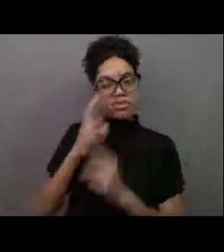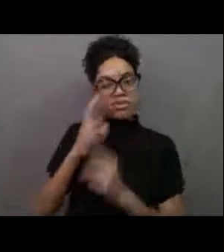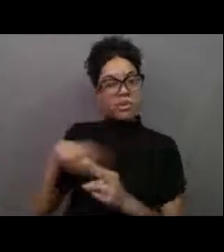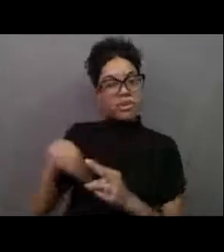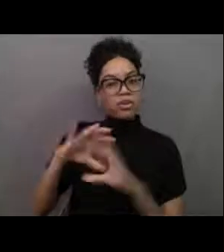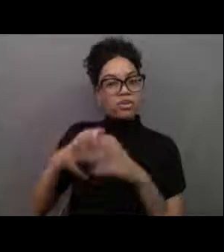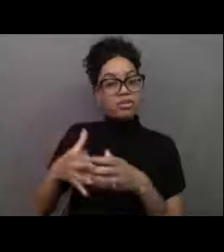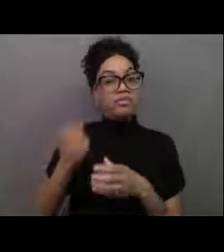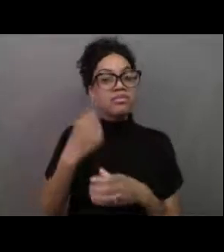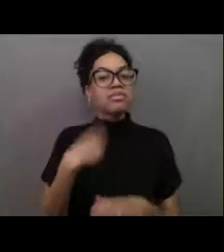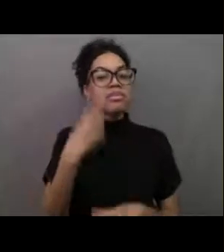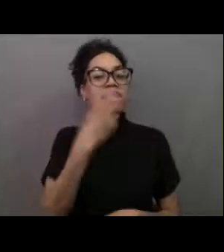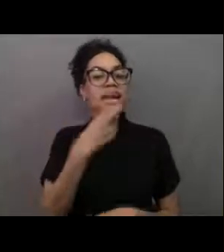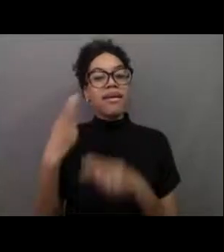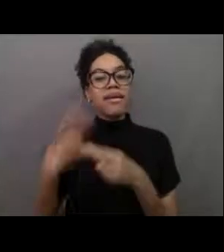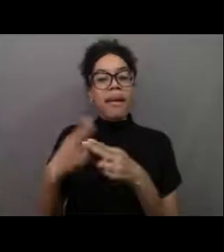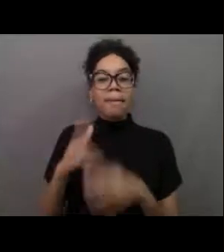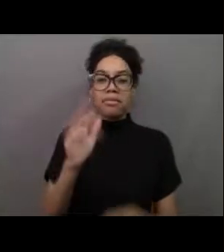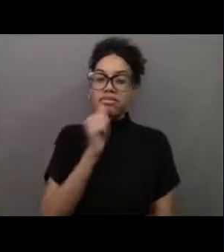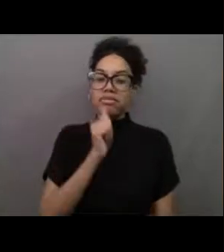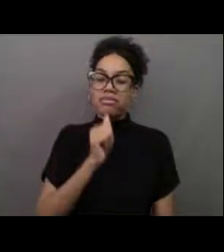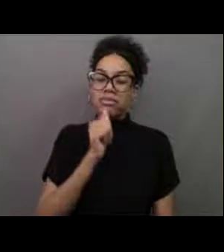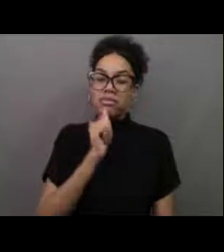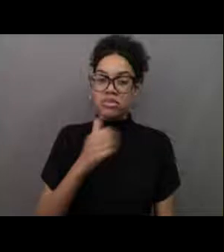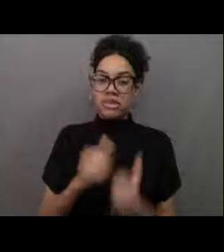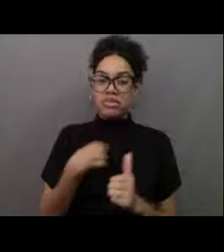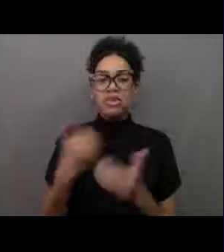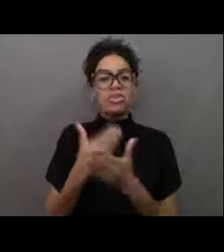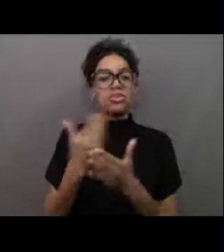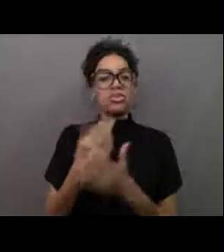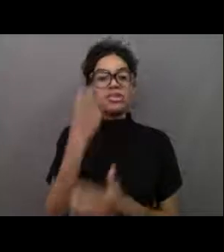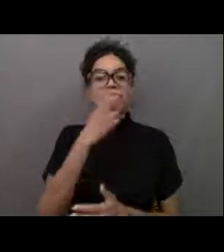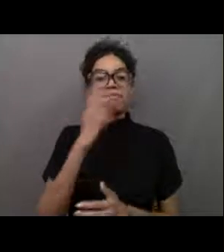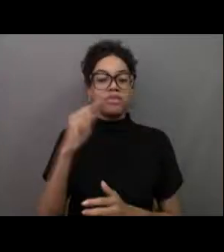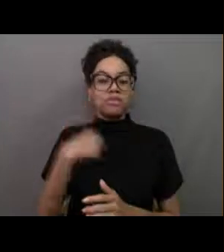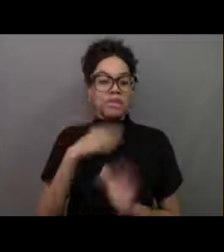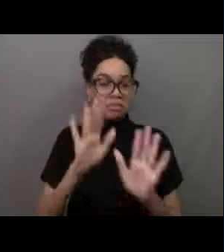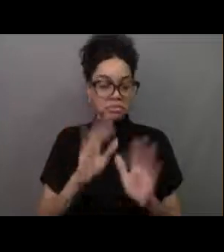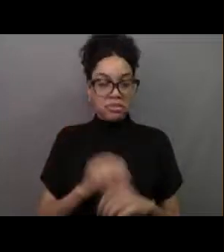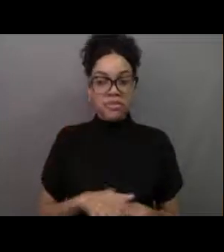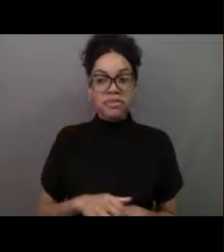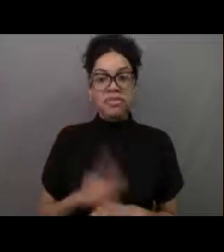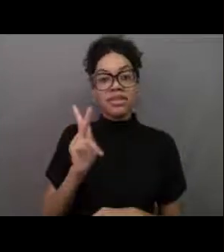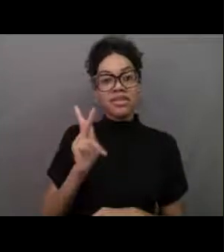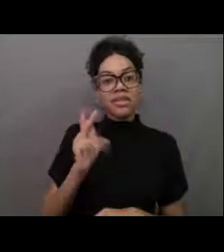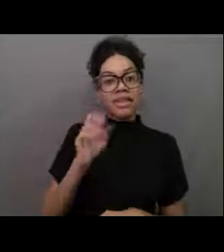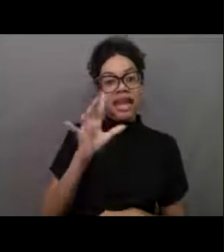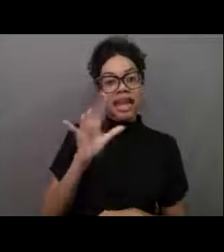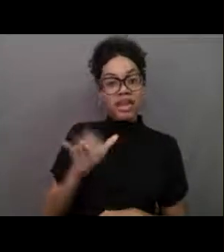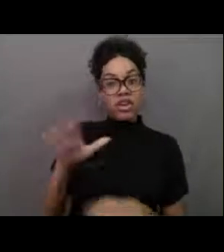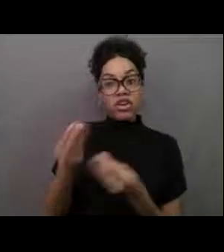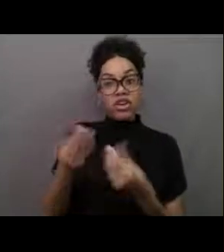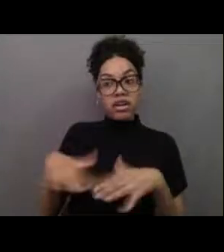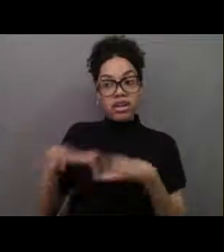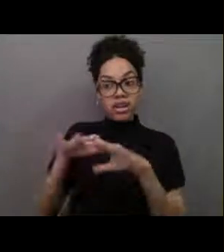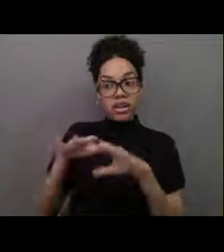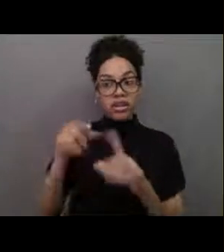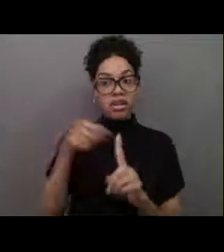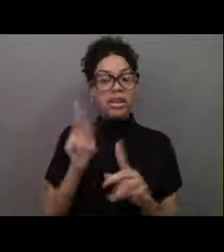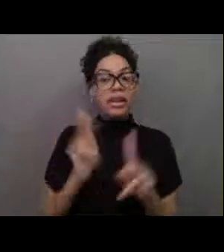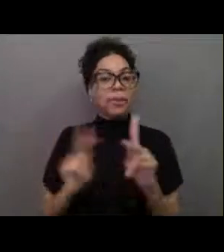pronounce them correctly, so please bear with me. We acknowledge that Kelly is coming to us from the land of the